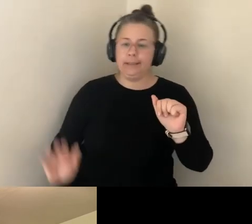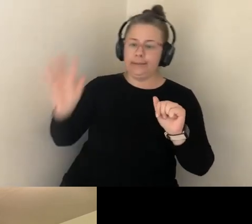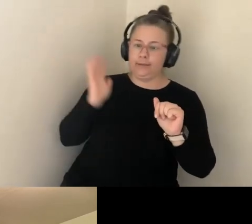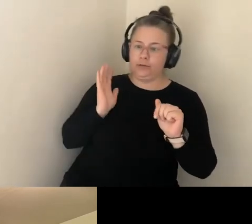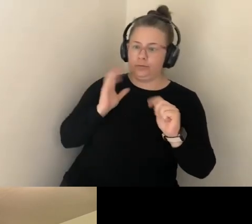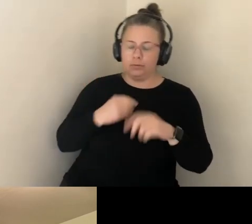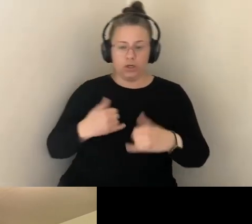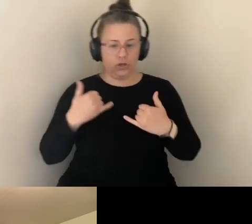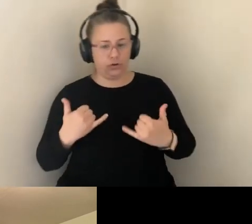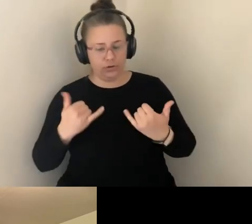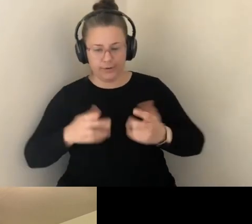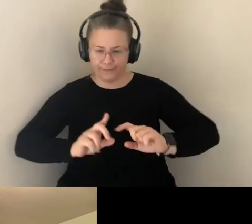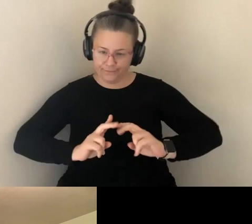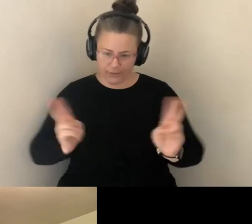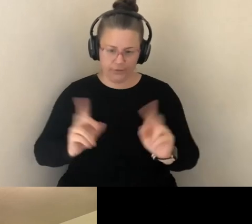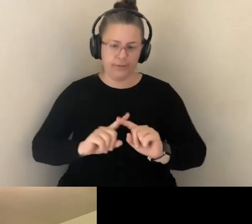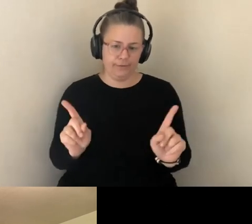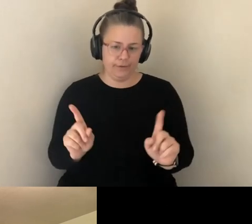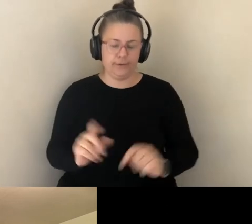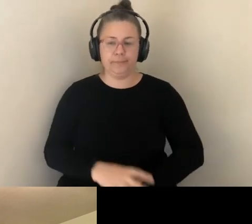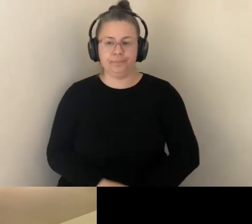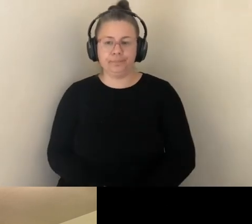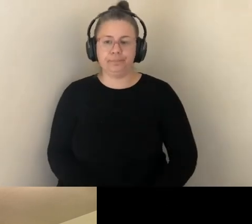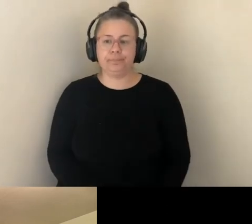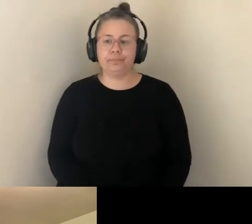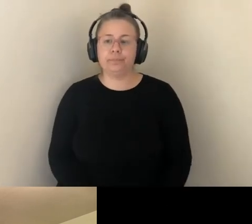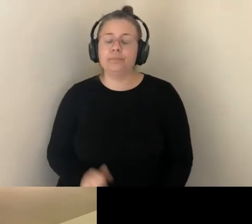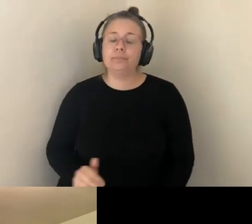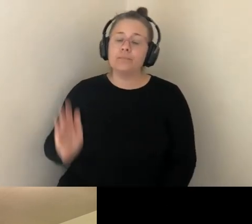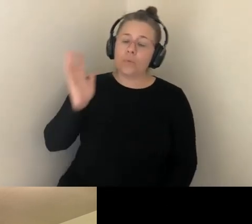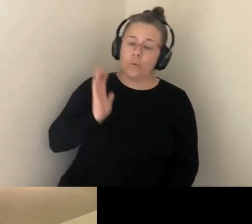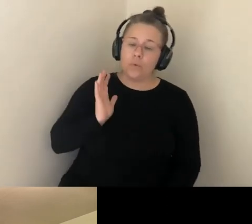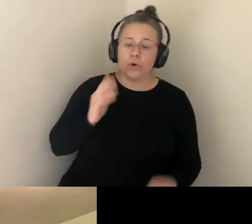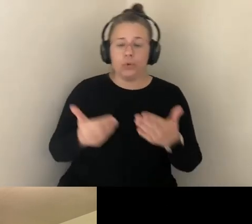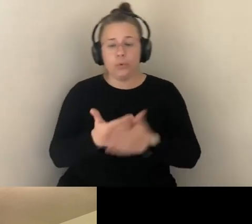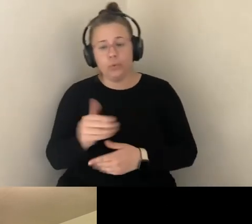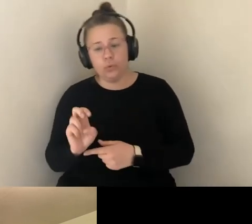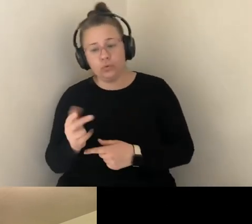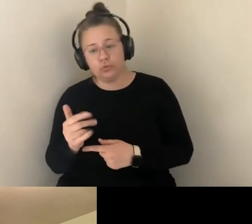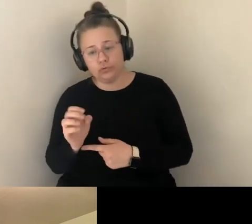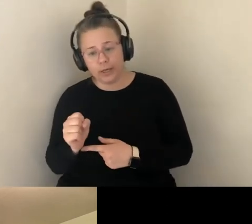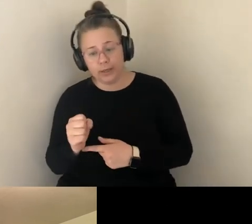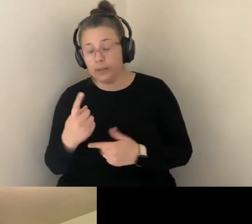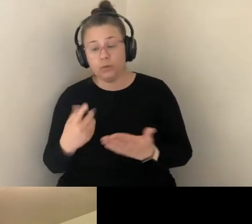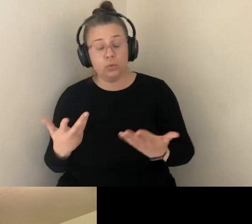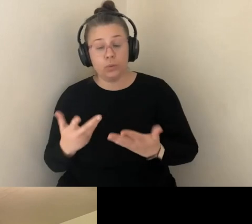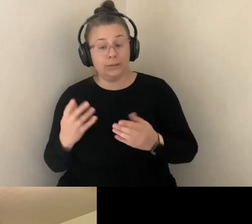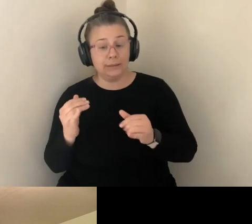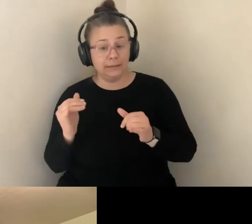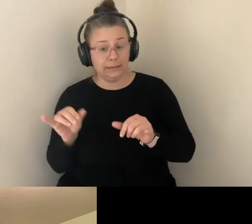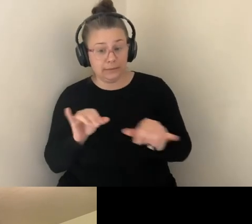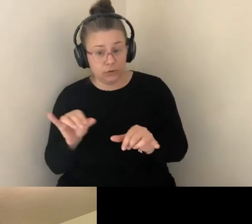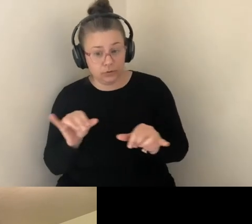want to suggest by contrast is the idea that what old and new eugenics have in common and what is actually a major problem is that they both exist